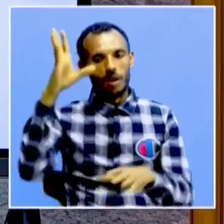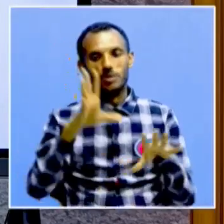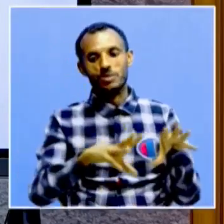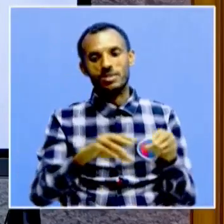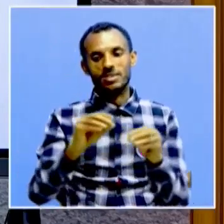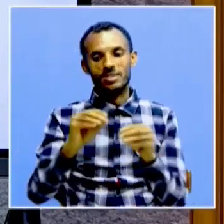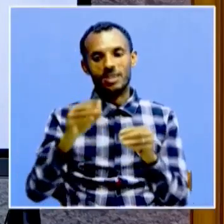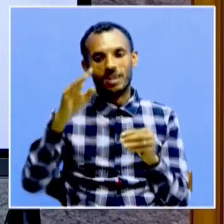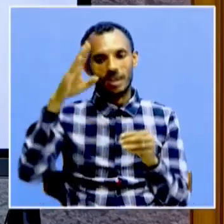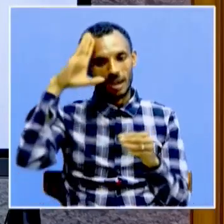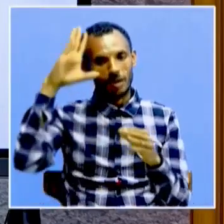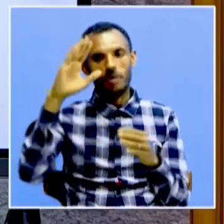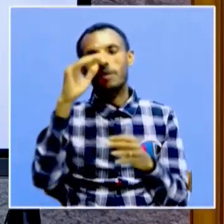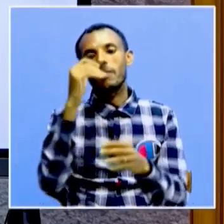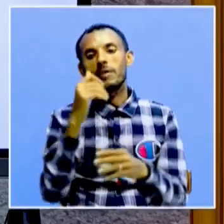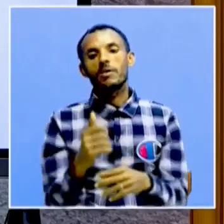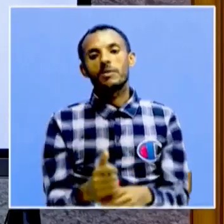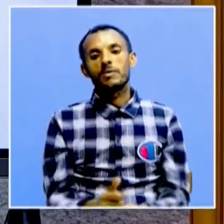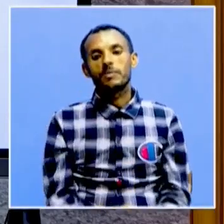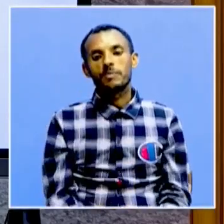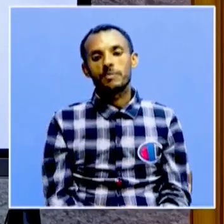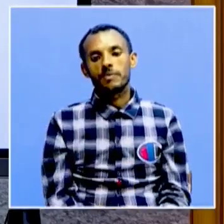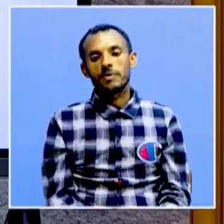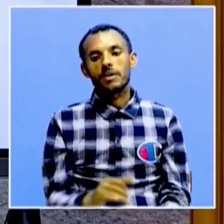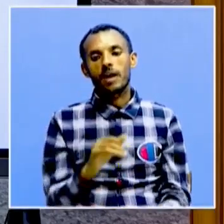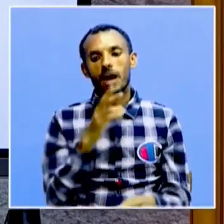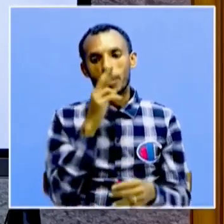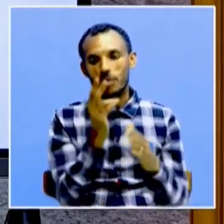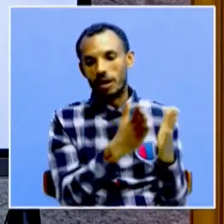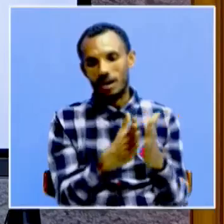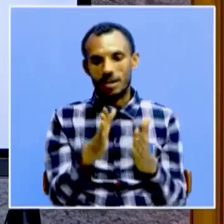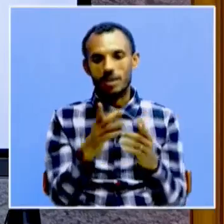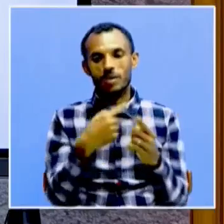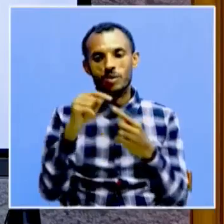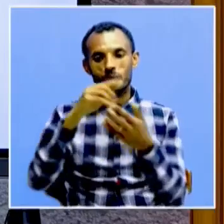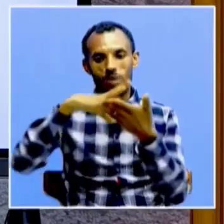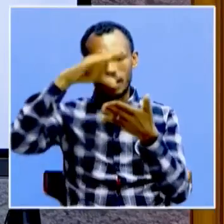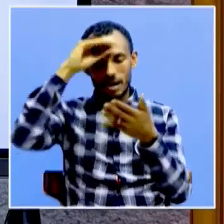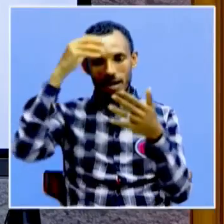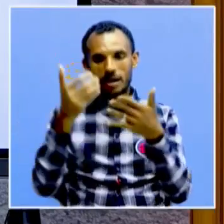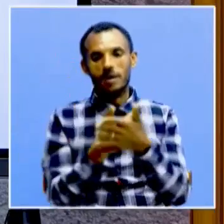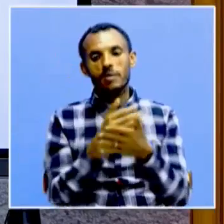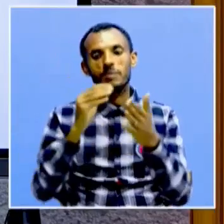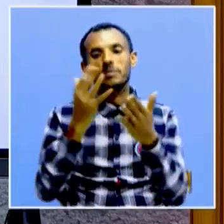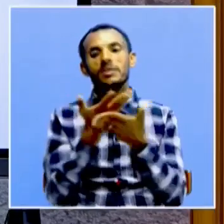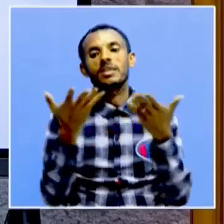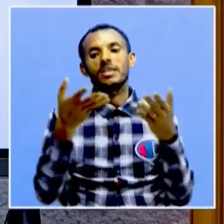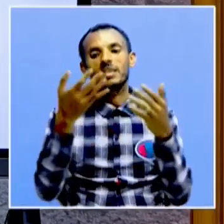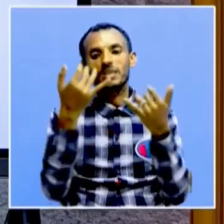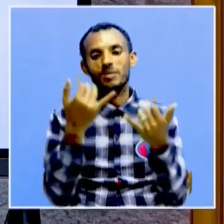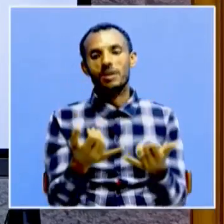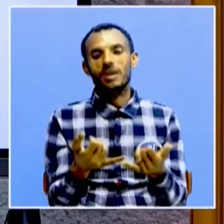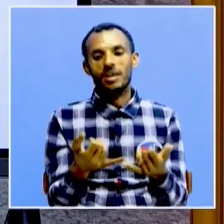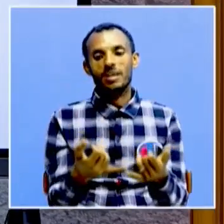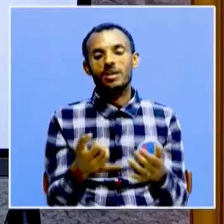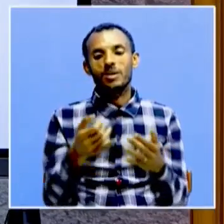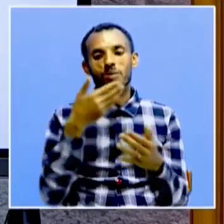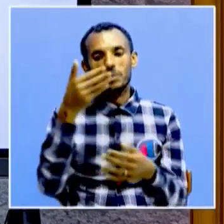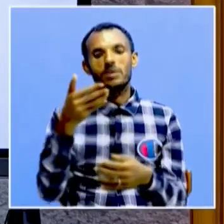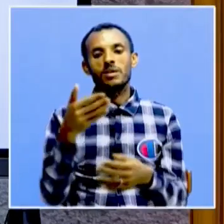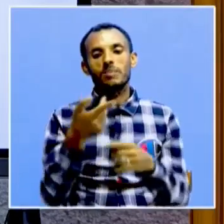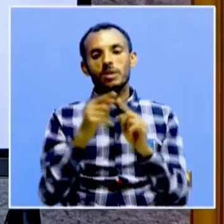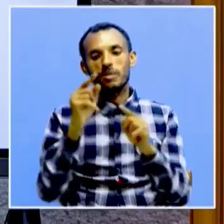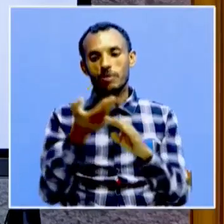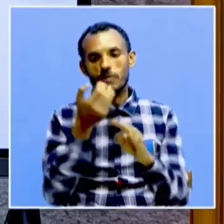students, how have you been? Are you ready to know or to learn a new thing today? Good. But